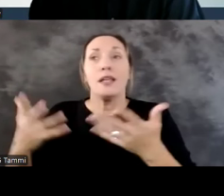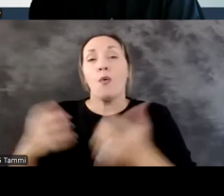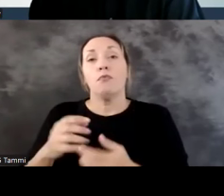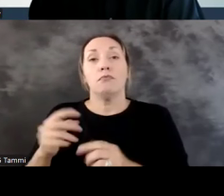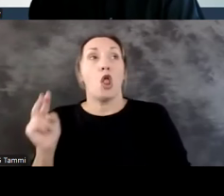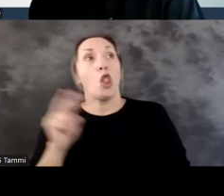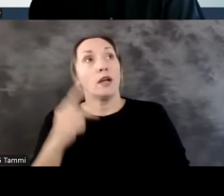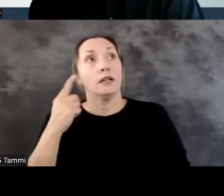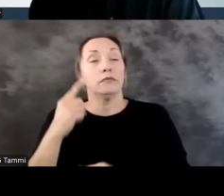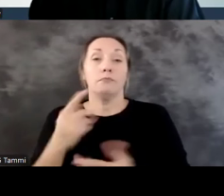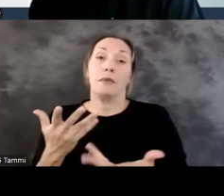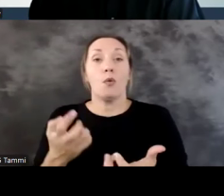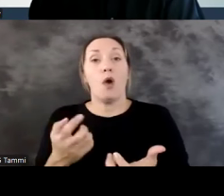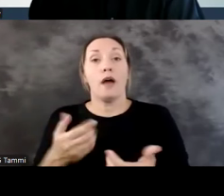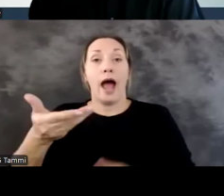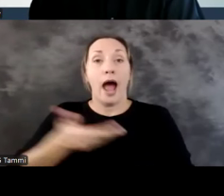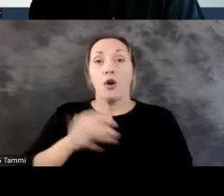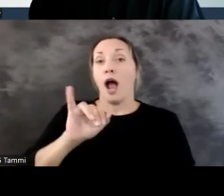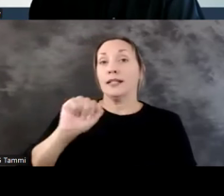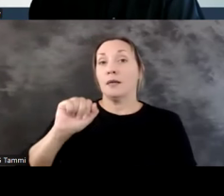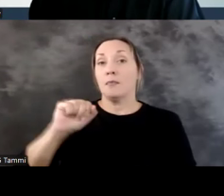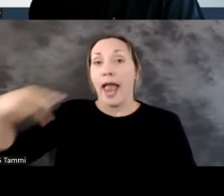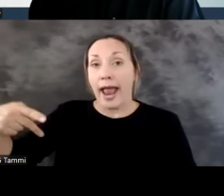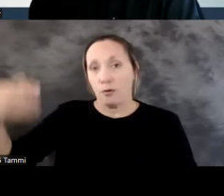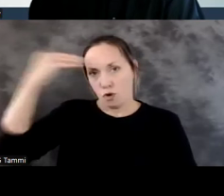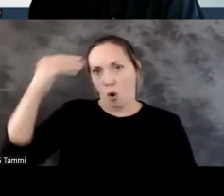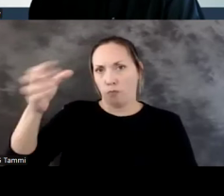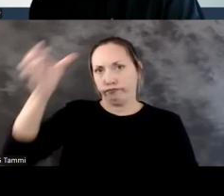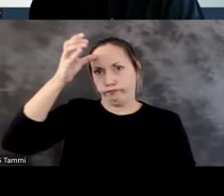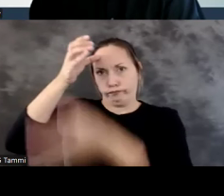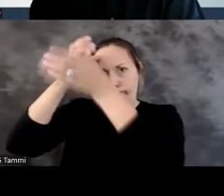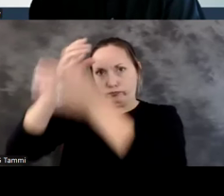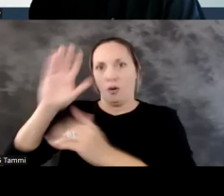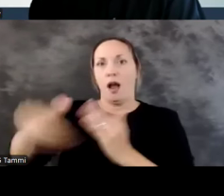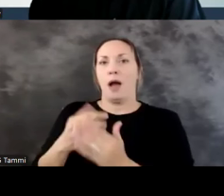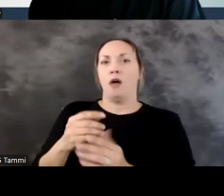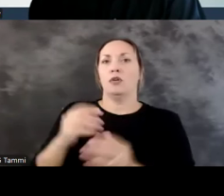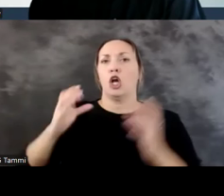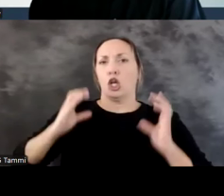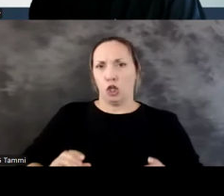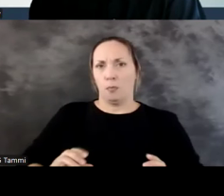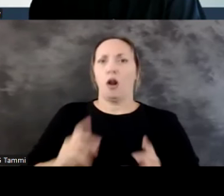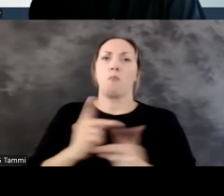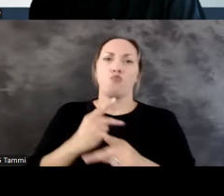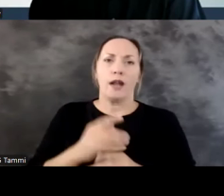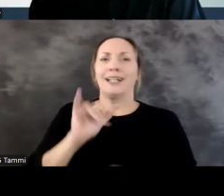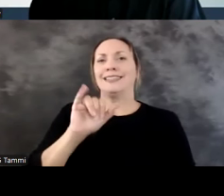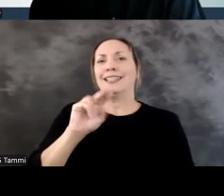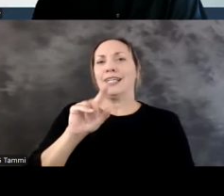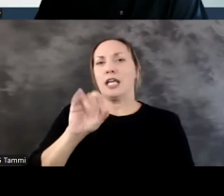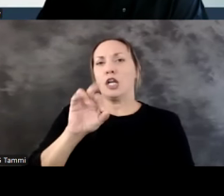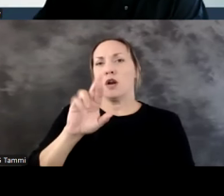IAAP members who know a lot about consumer product interface design. Maybe that's you.